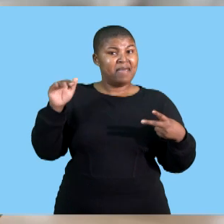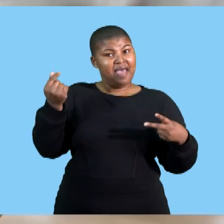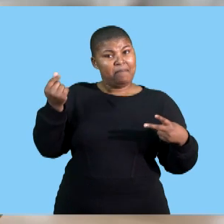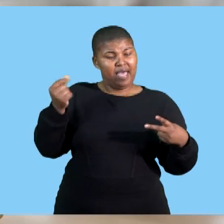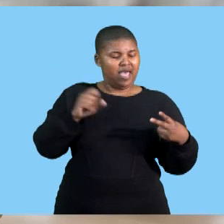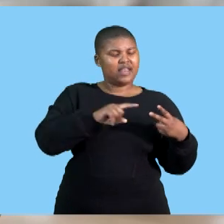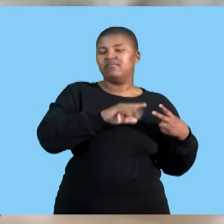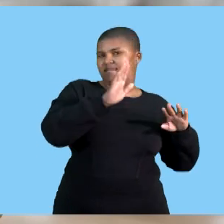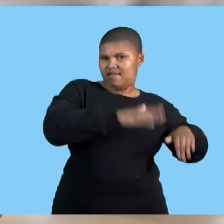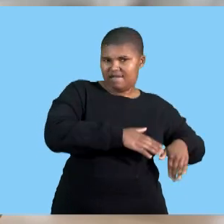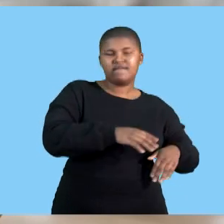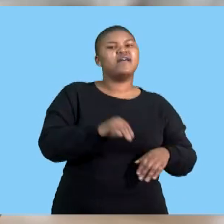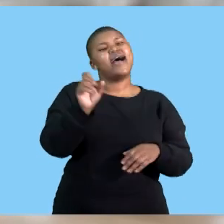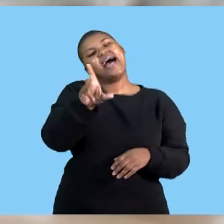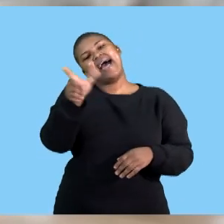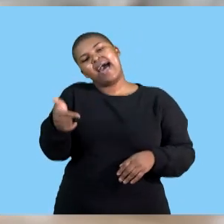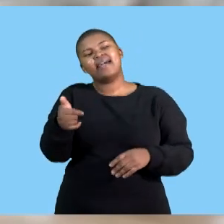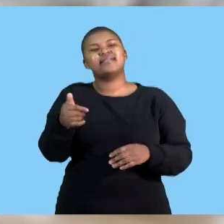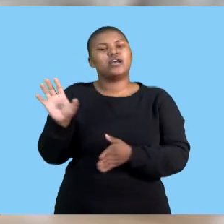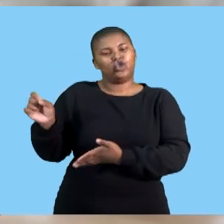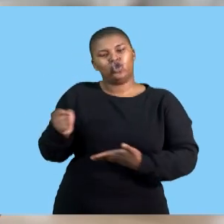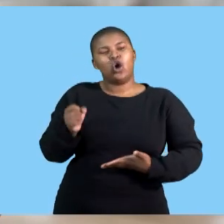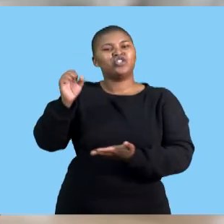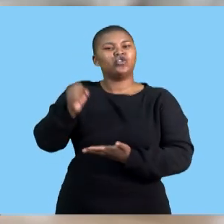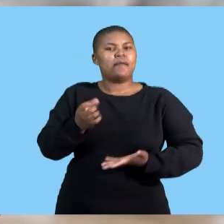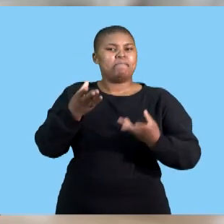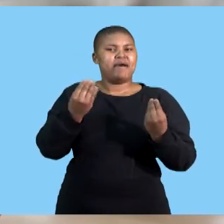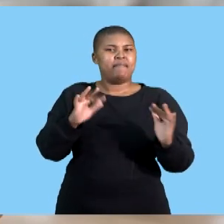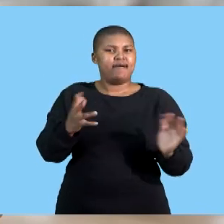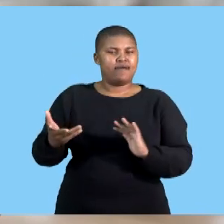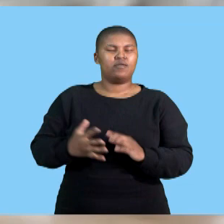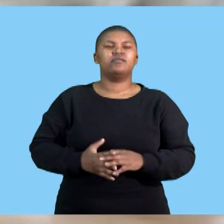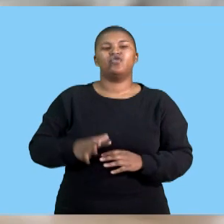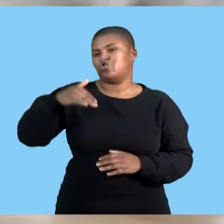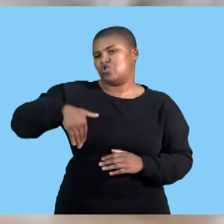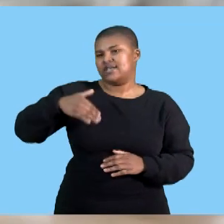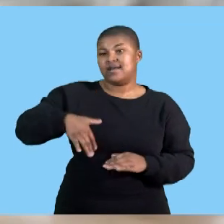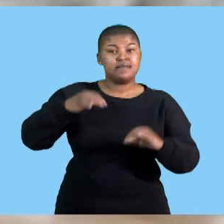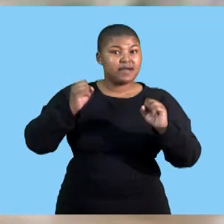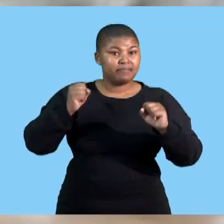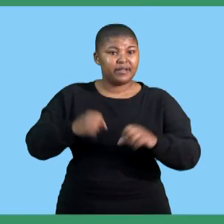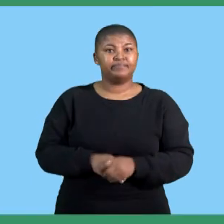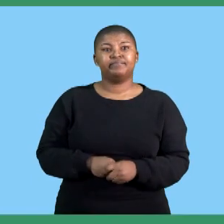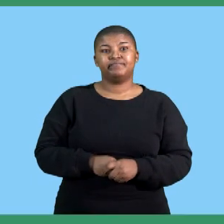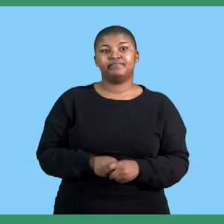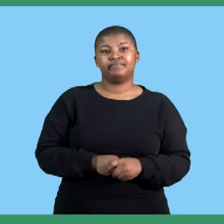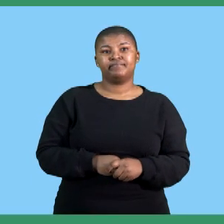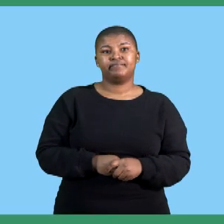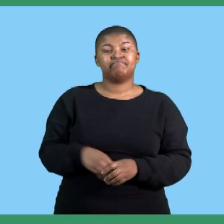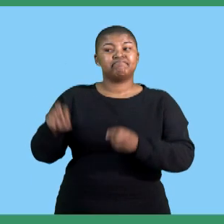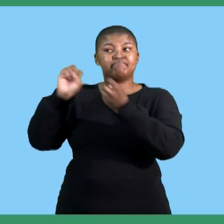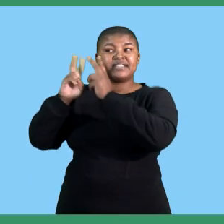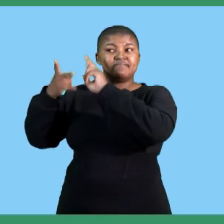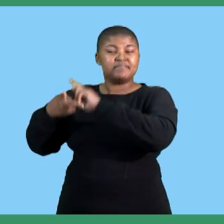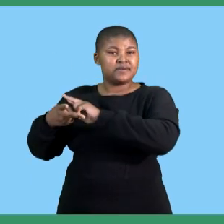not mention them, but mention the other sources of funding that were not mentioned. So we would have our leasing and